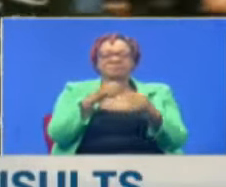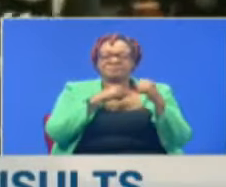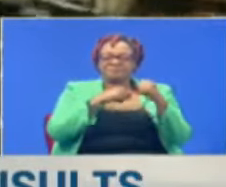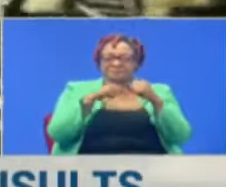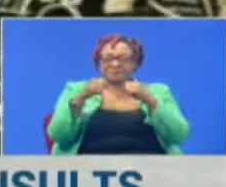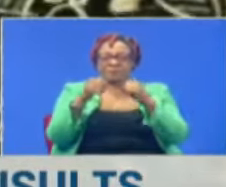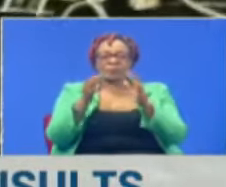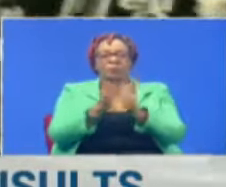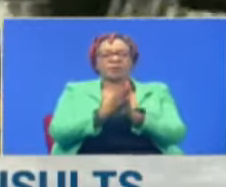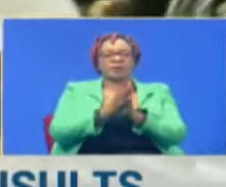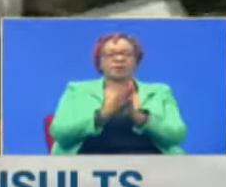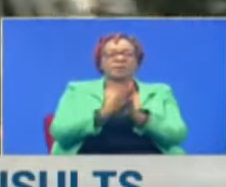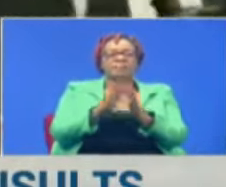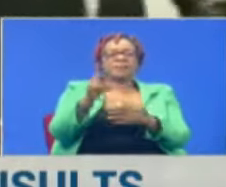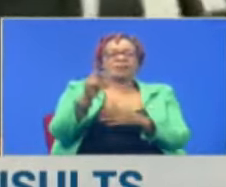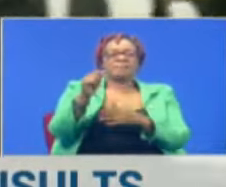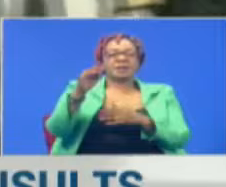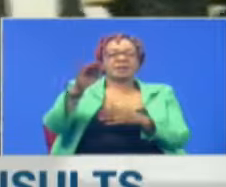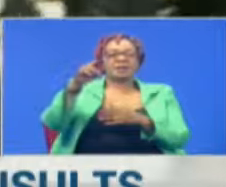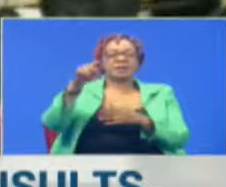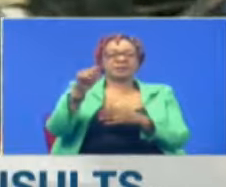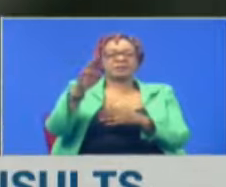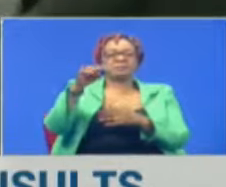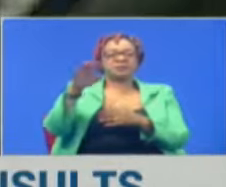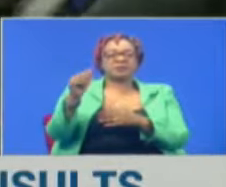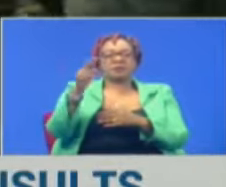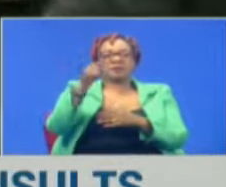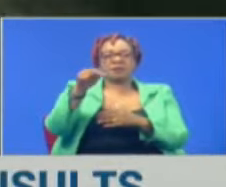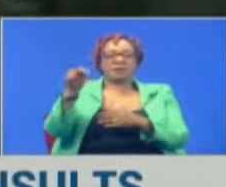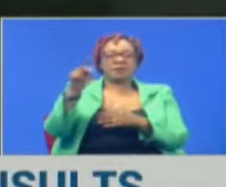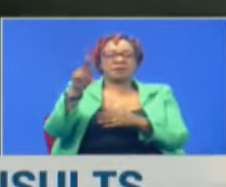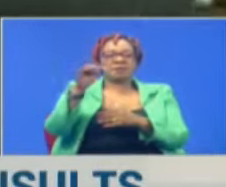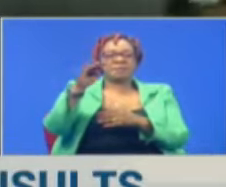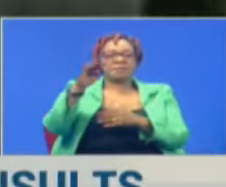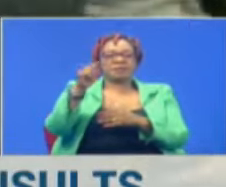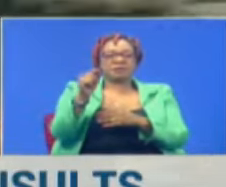recipient being Cabernet MCA Ernest Kibet.